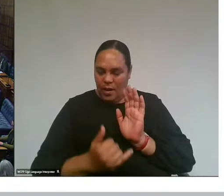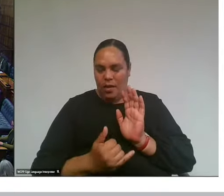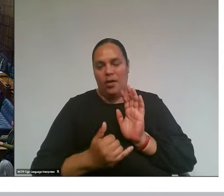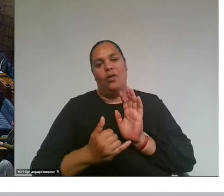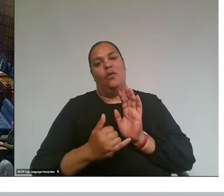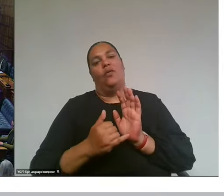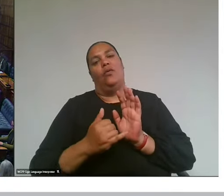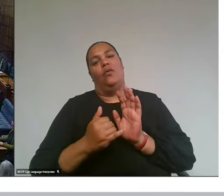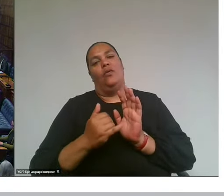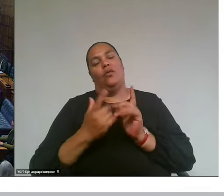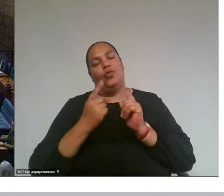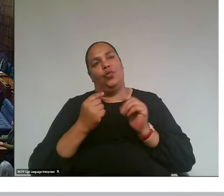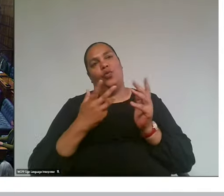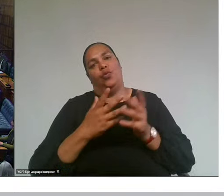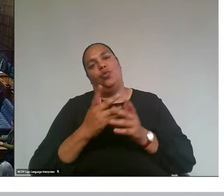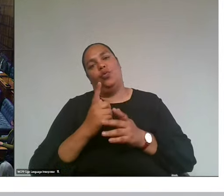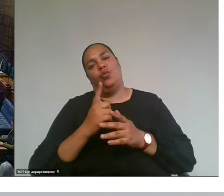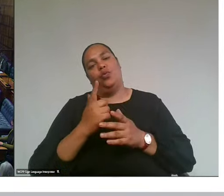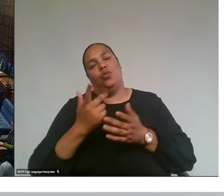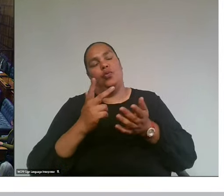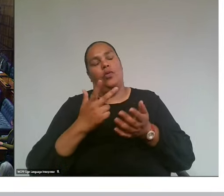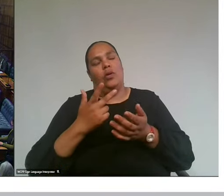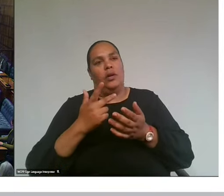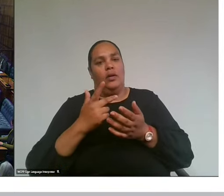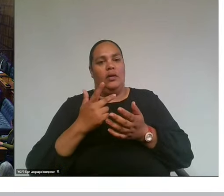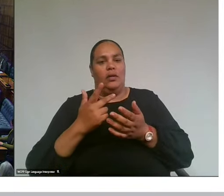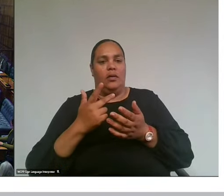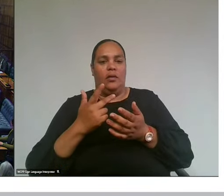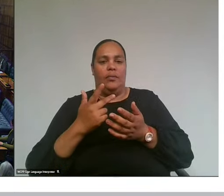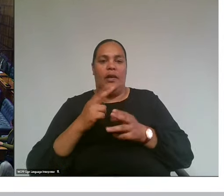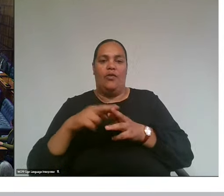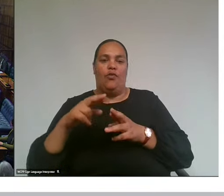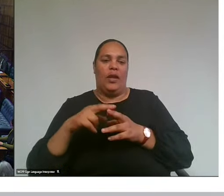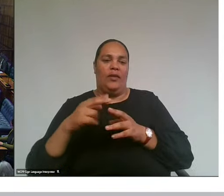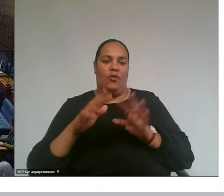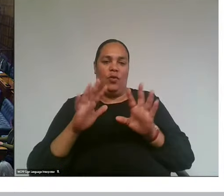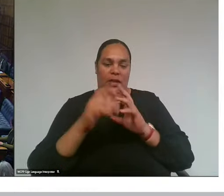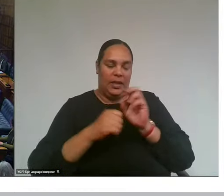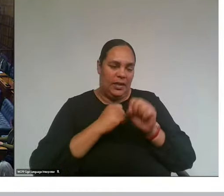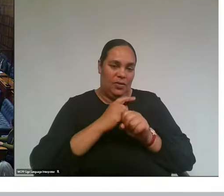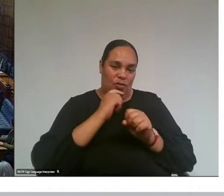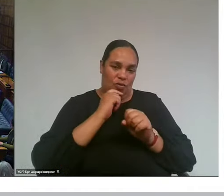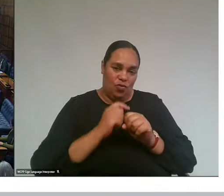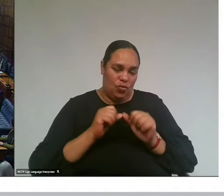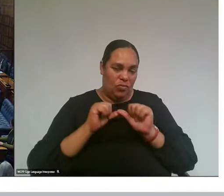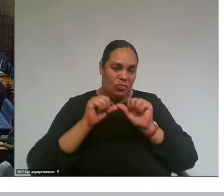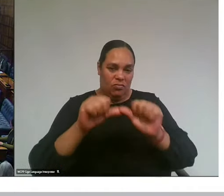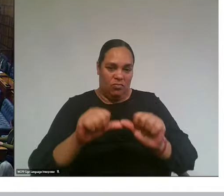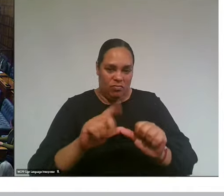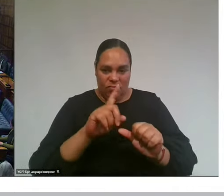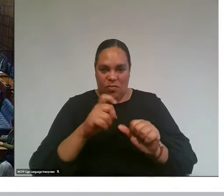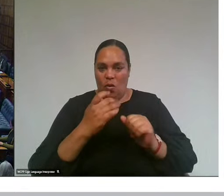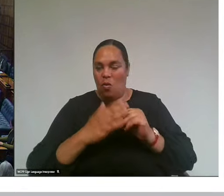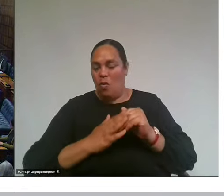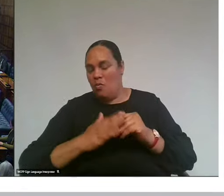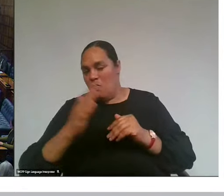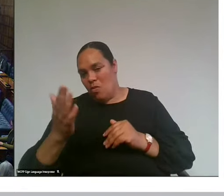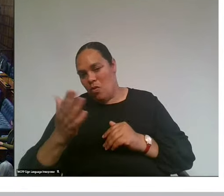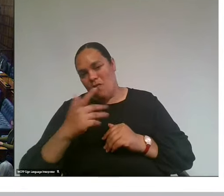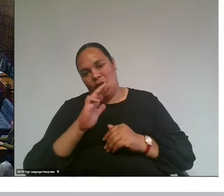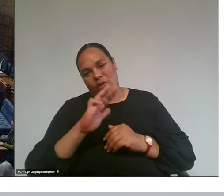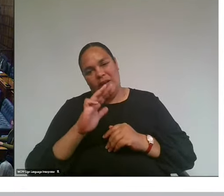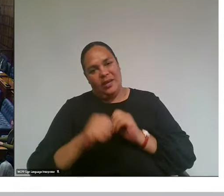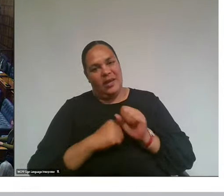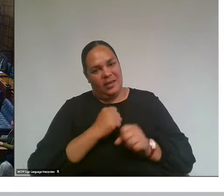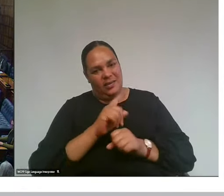to do these leases for 10 years is it actually sustainable to do it for more than 10 years for 99